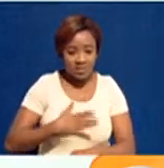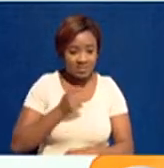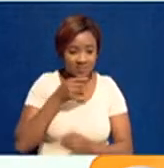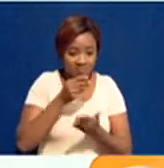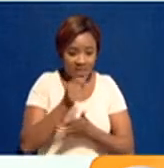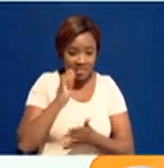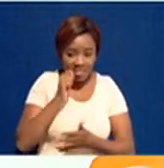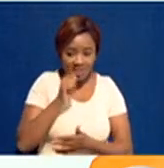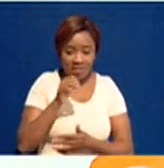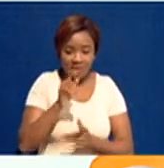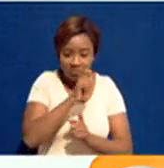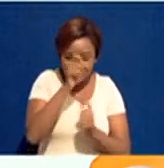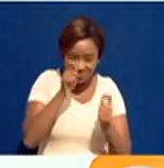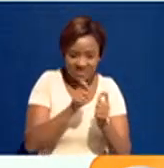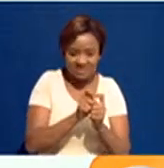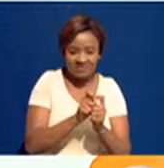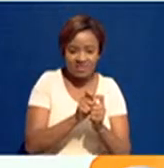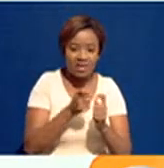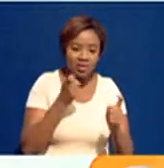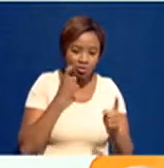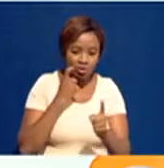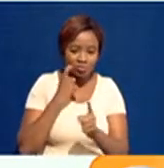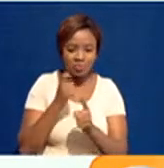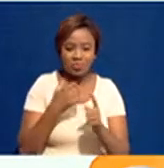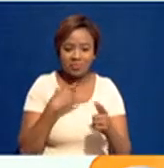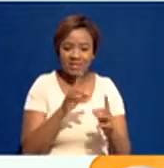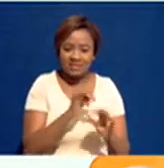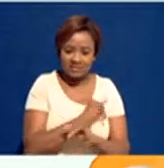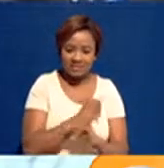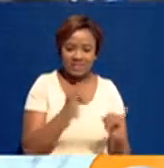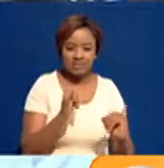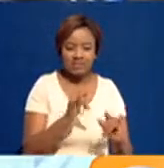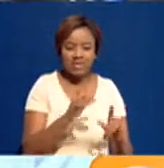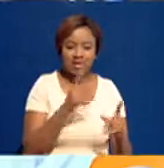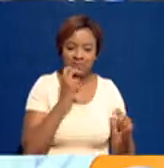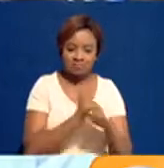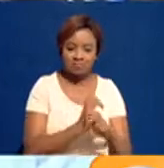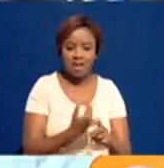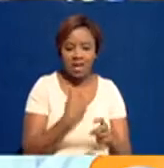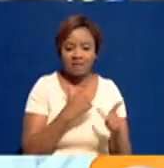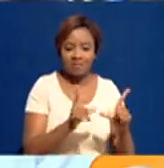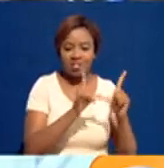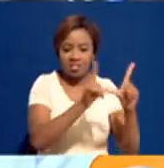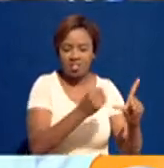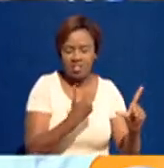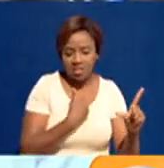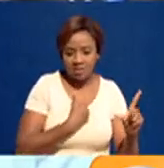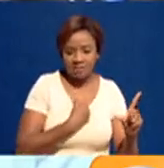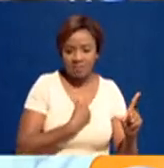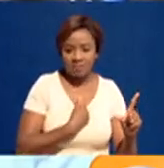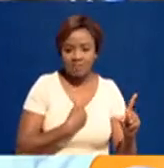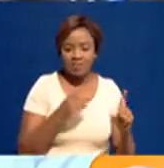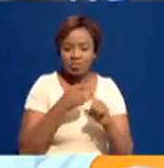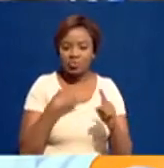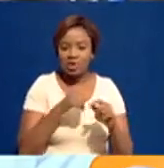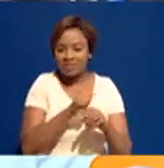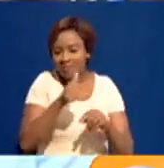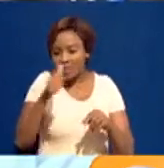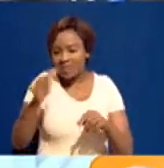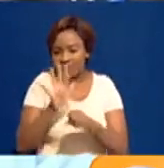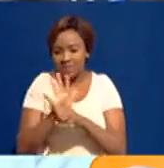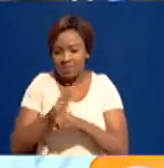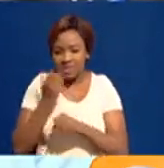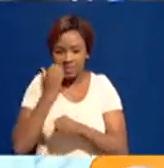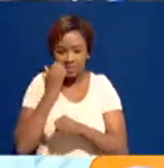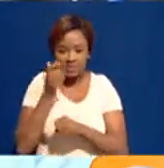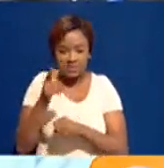from designated and certified joints. There's an outbreak of anthrax and rabies, and those are deadly diseases. So kindly